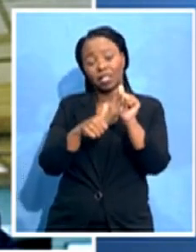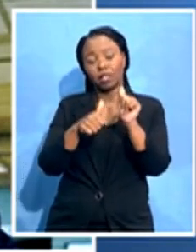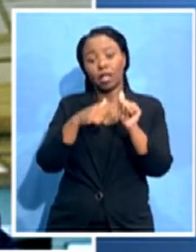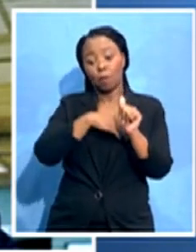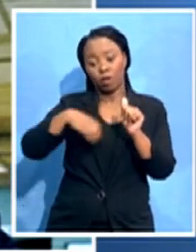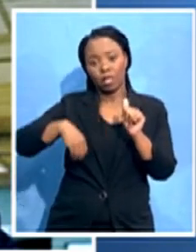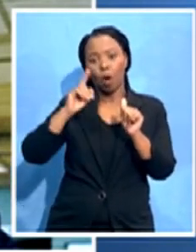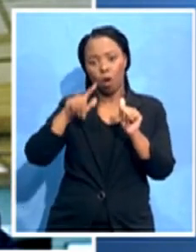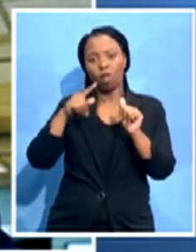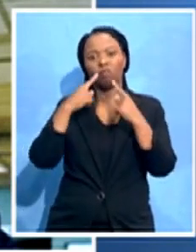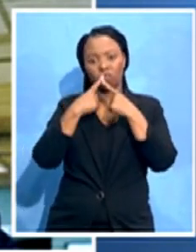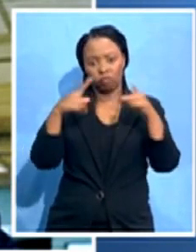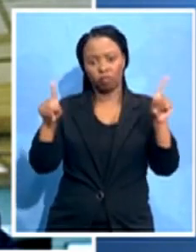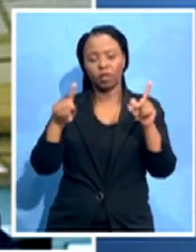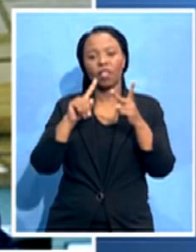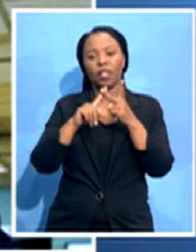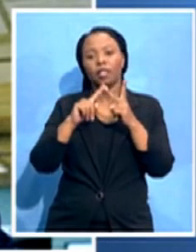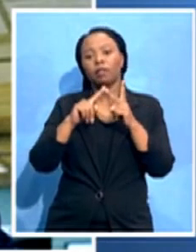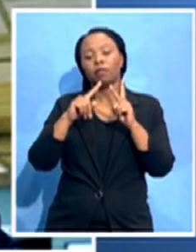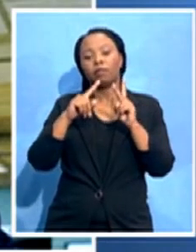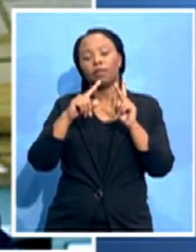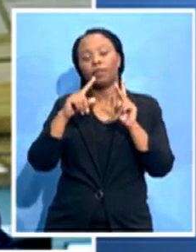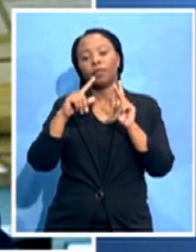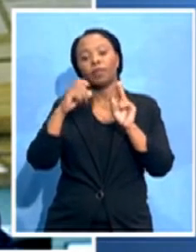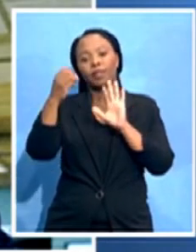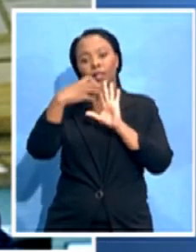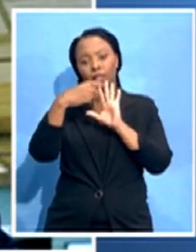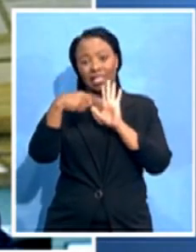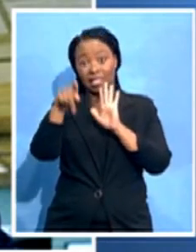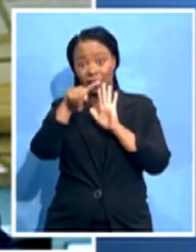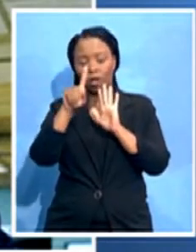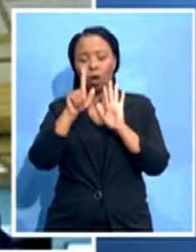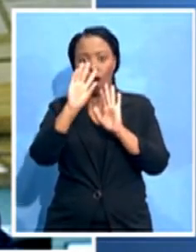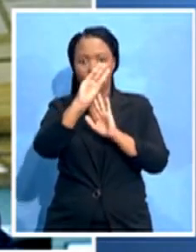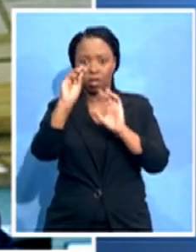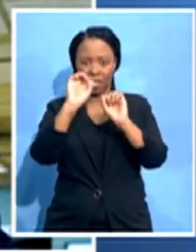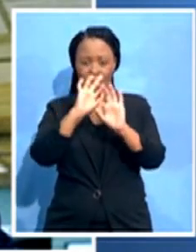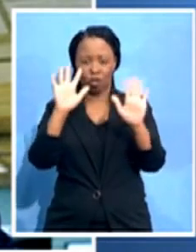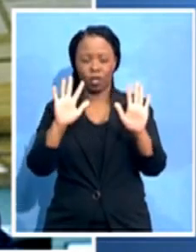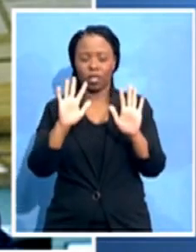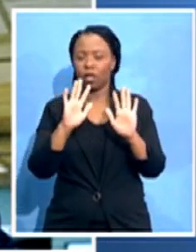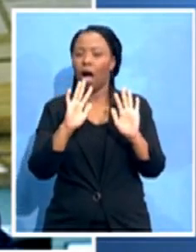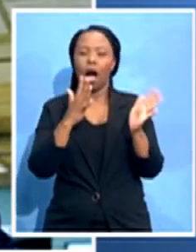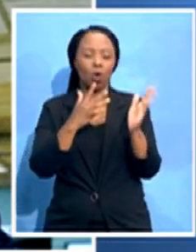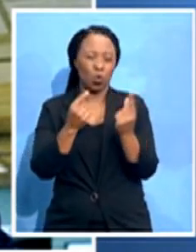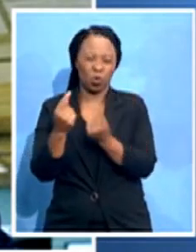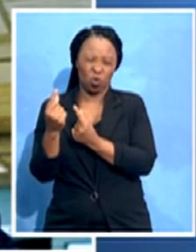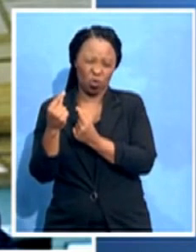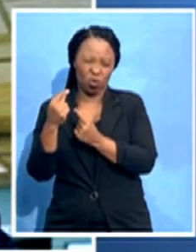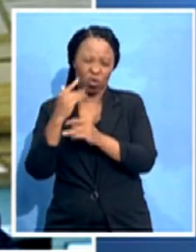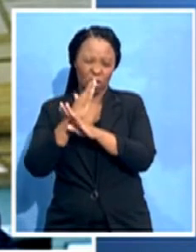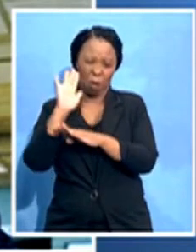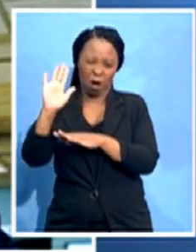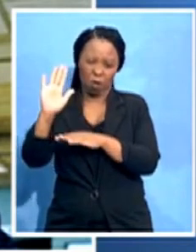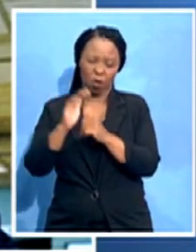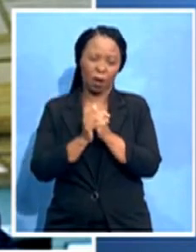ask clarity on how they're going to go about it, and perhaps the date or the day in which